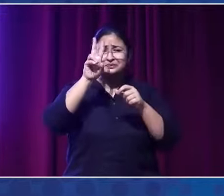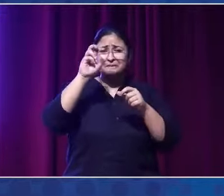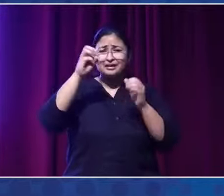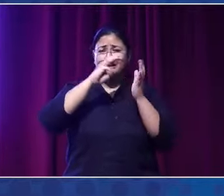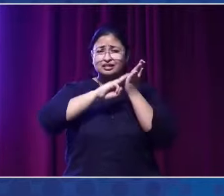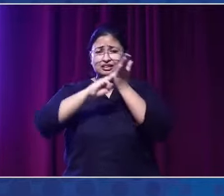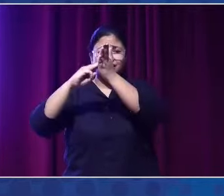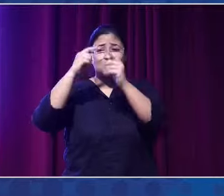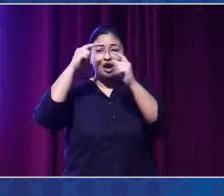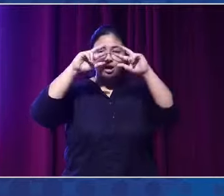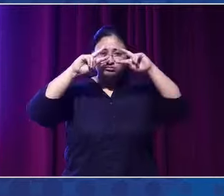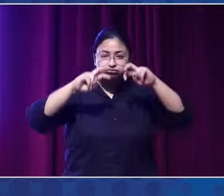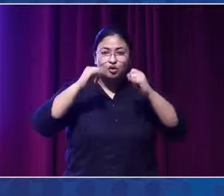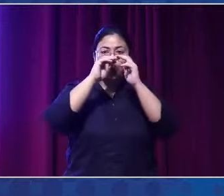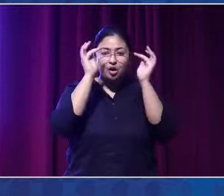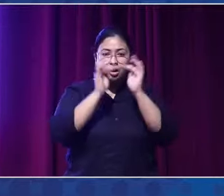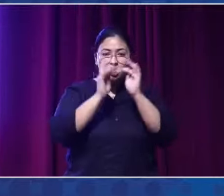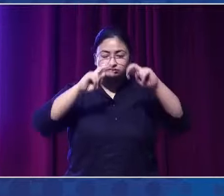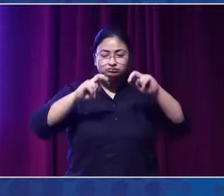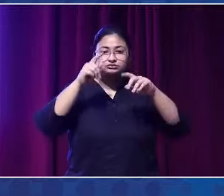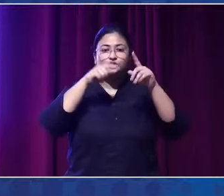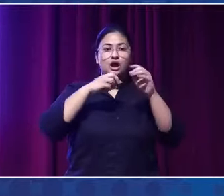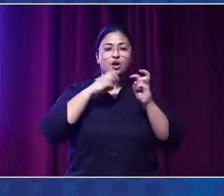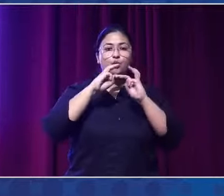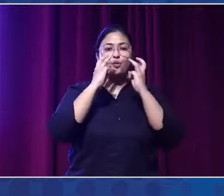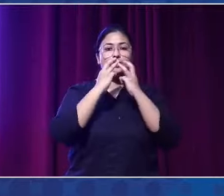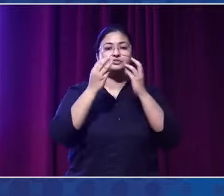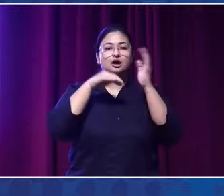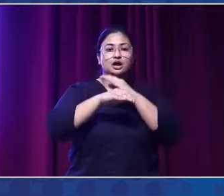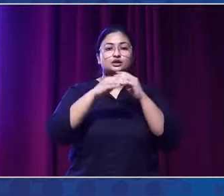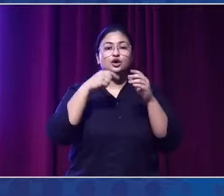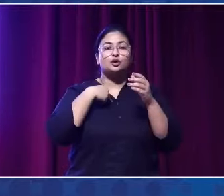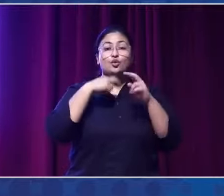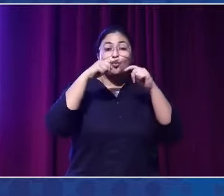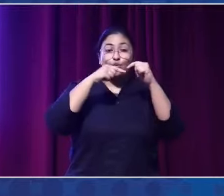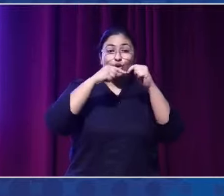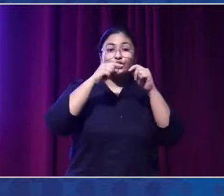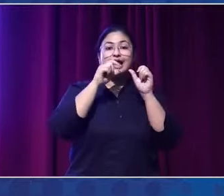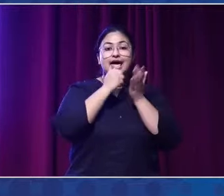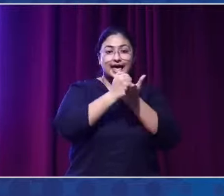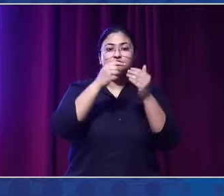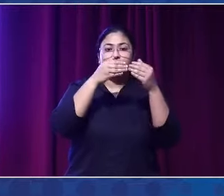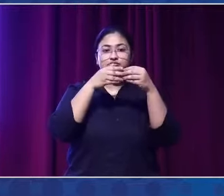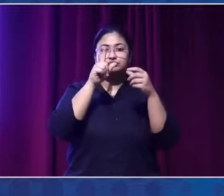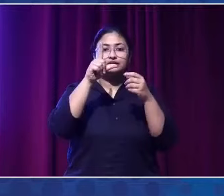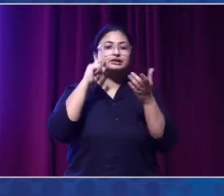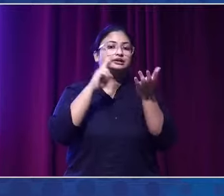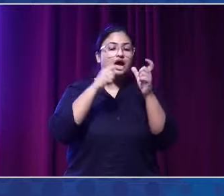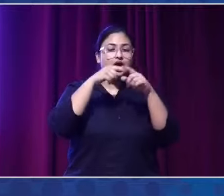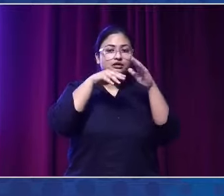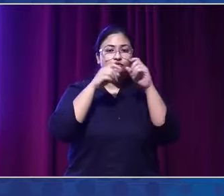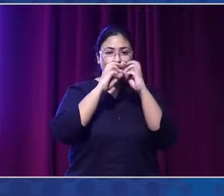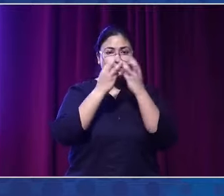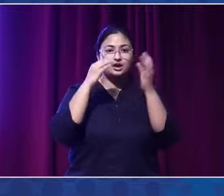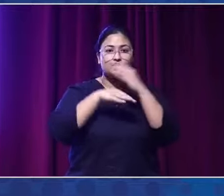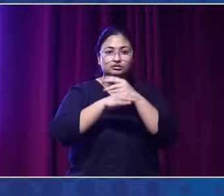on our website. On our voter helpline. We were so happy. And how we have prepared for this to kind